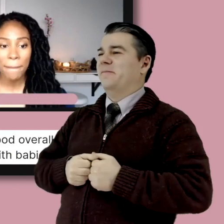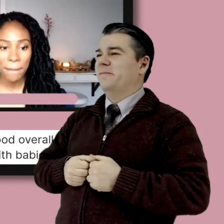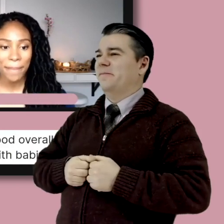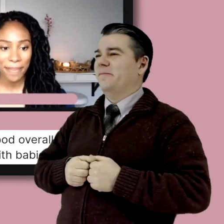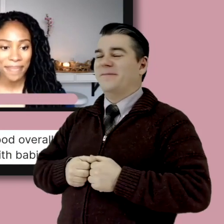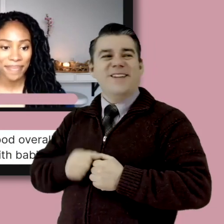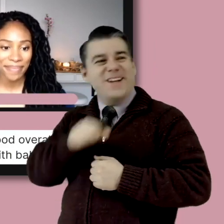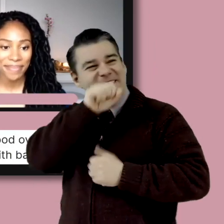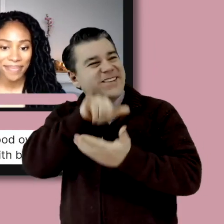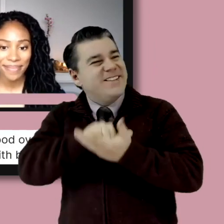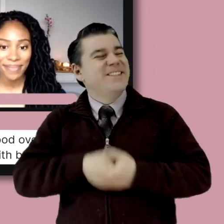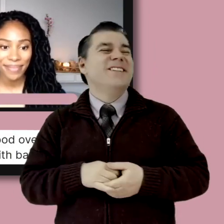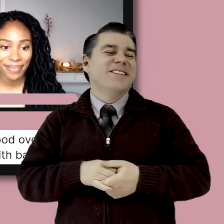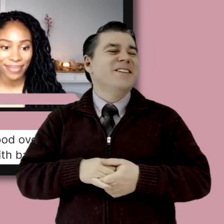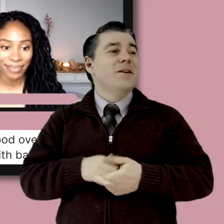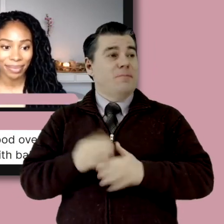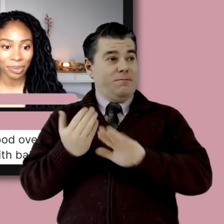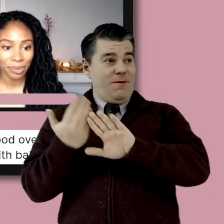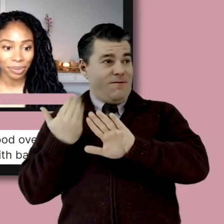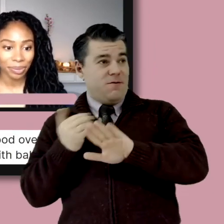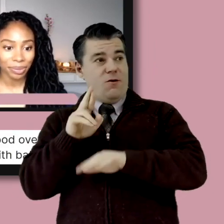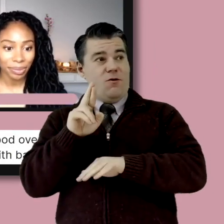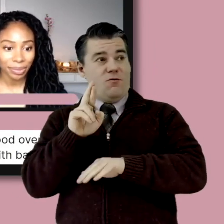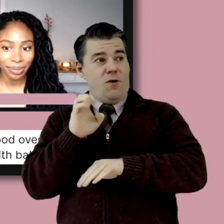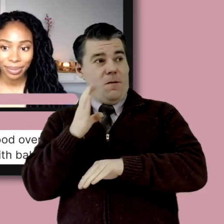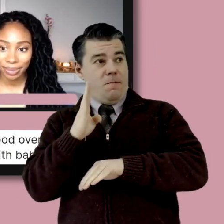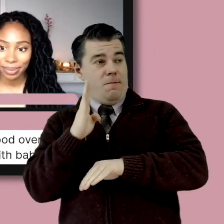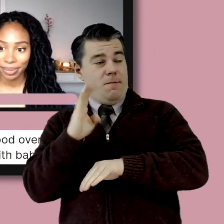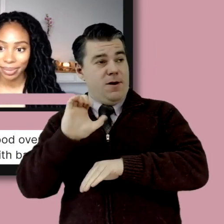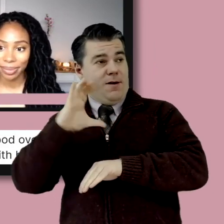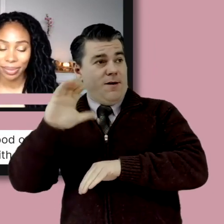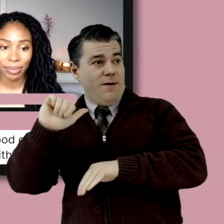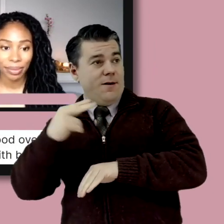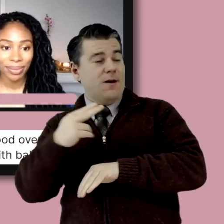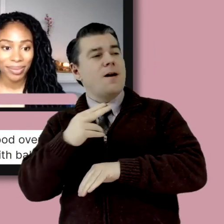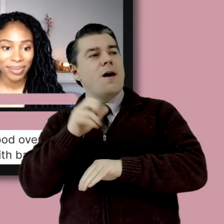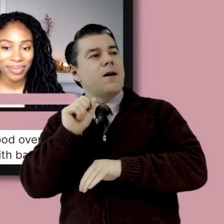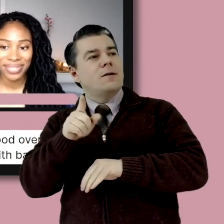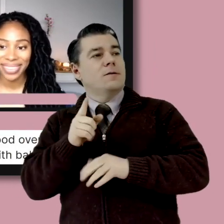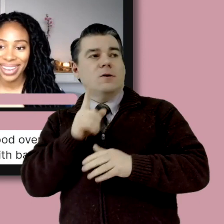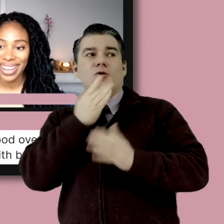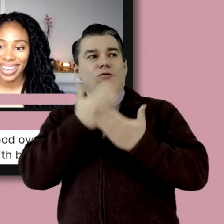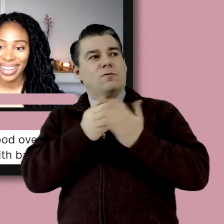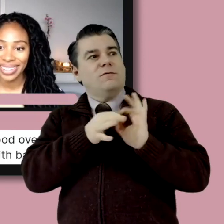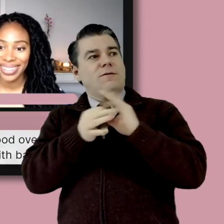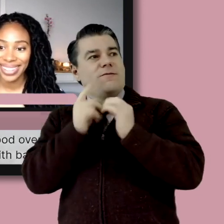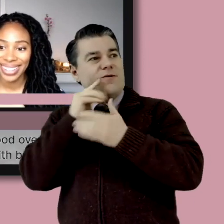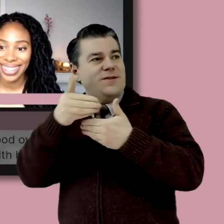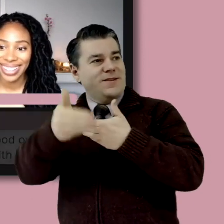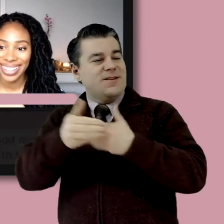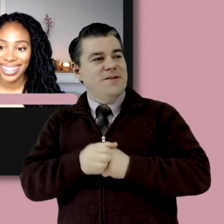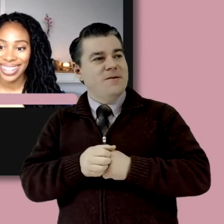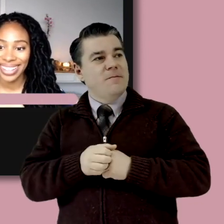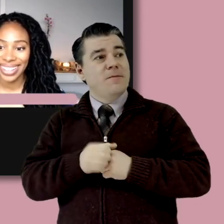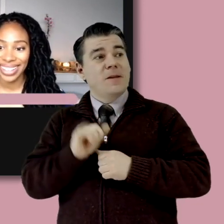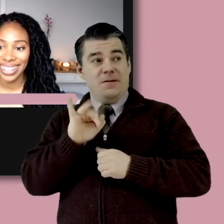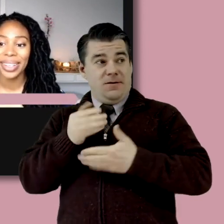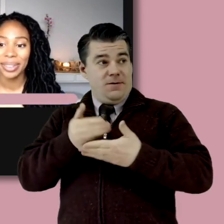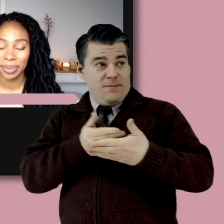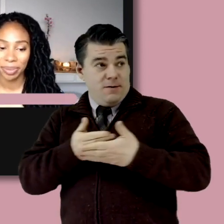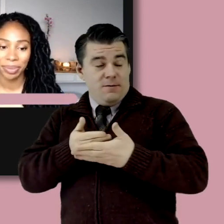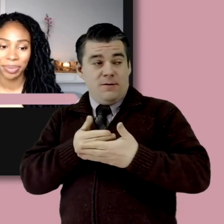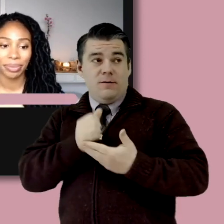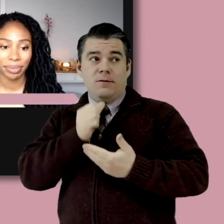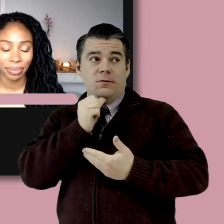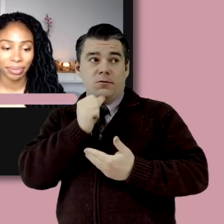time. I love that. So before, Rebecca had asked a really good question that is a good segue into the next question.